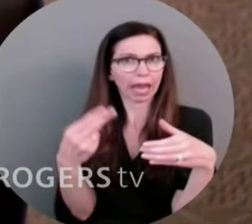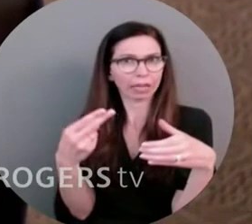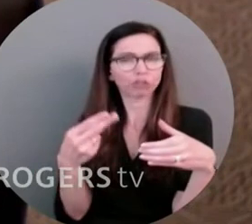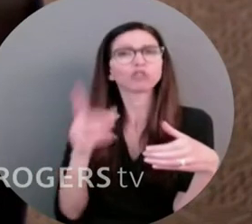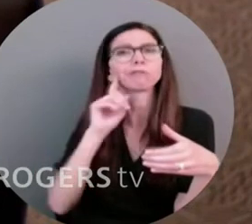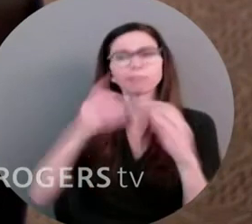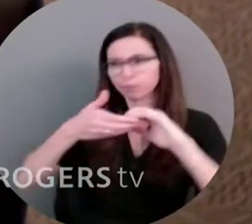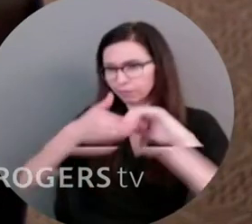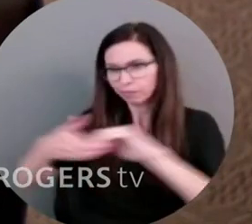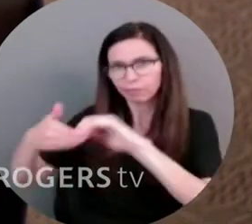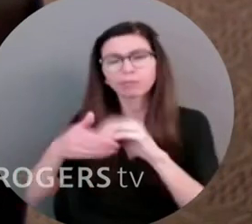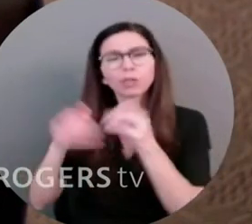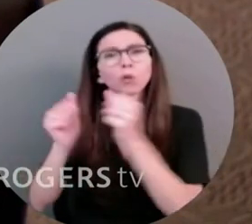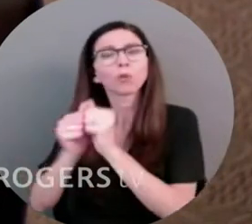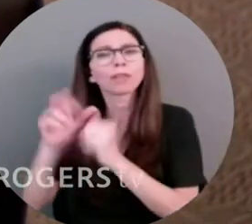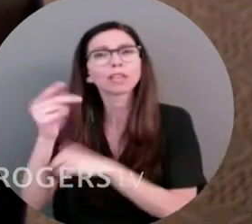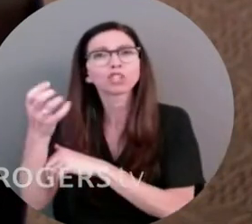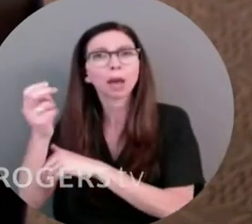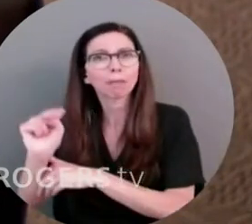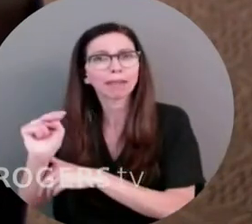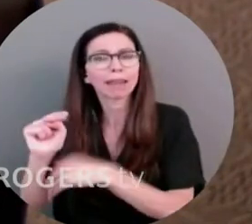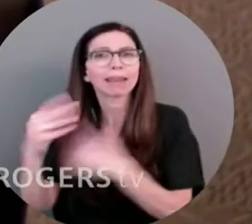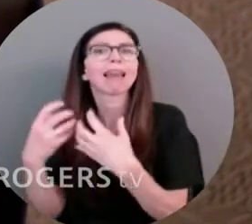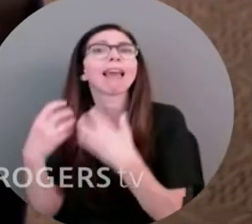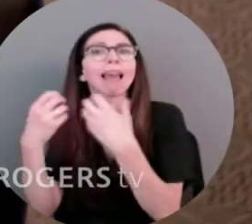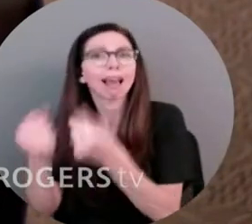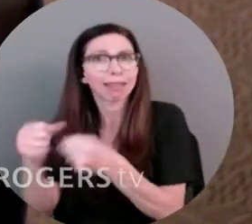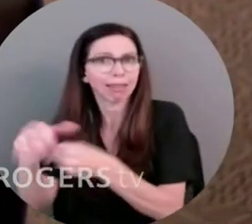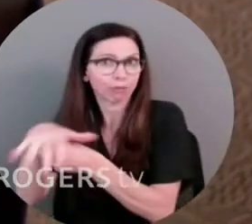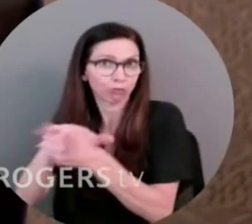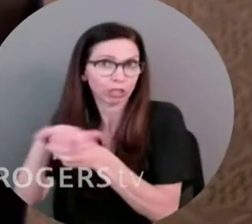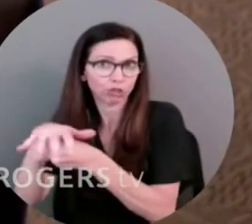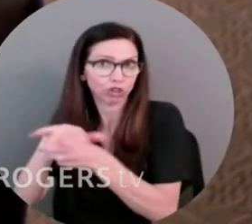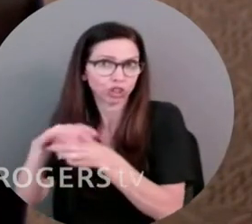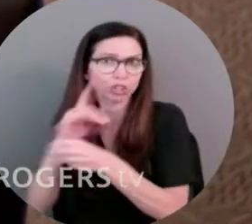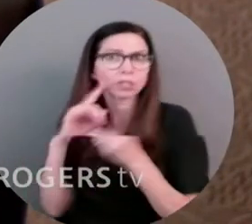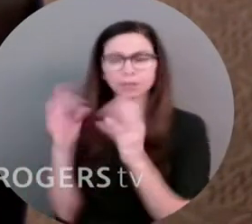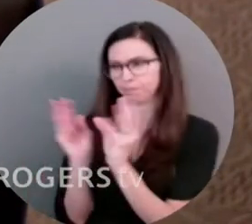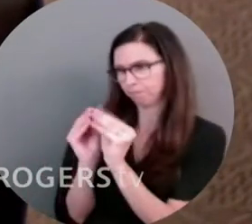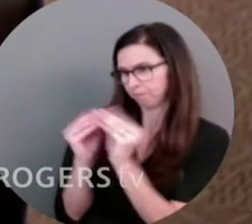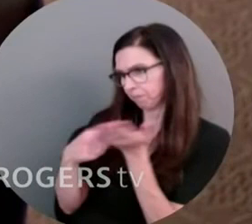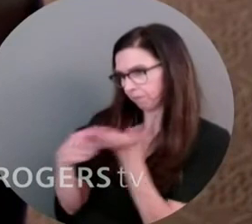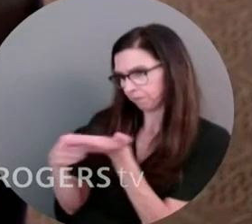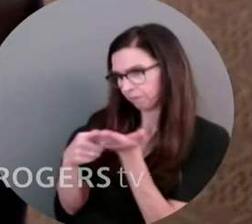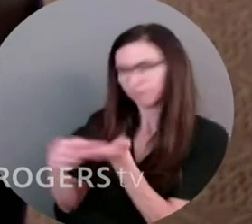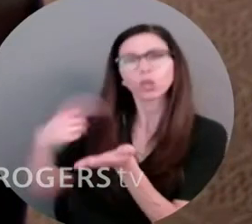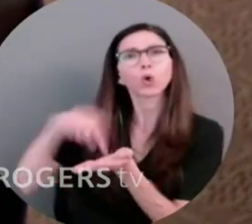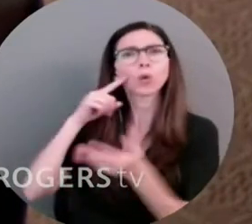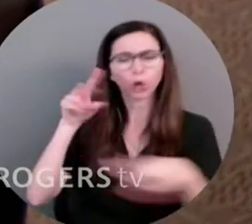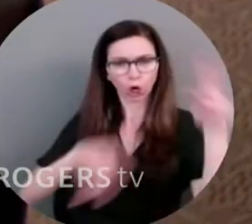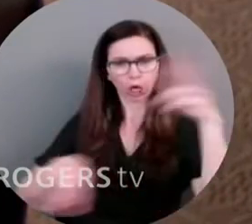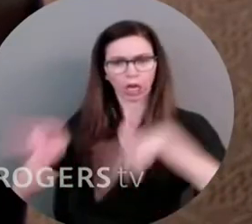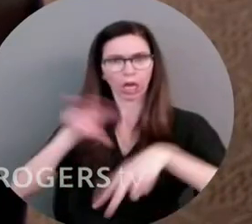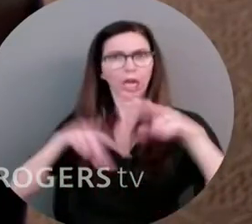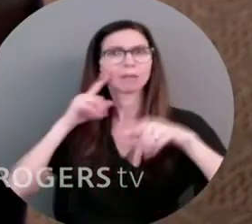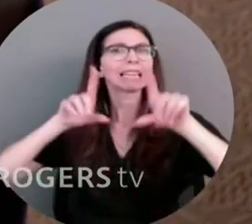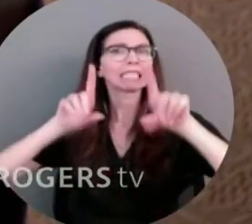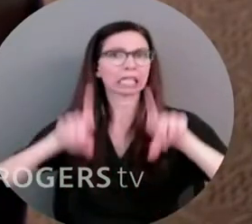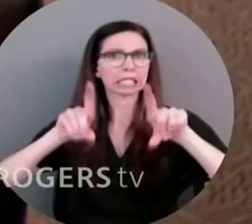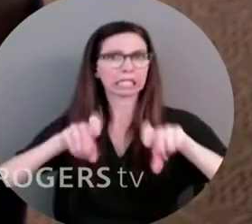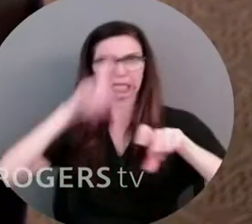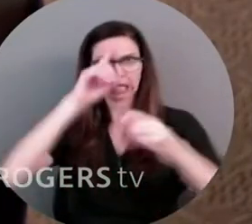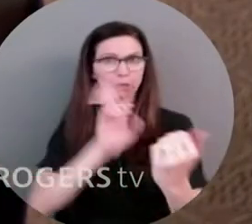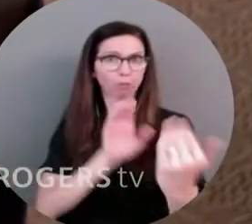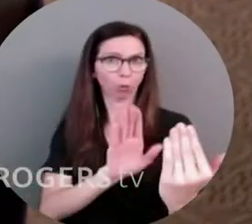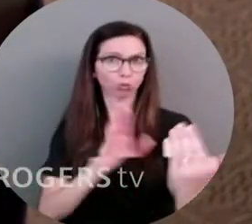Health Region Incident Command, to take an overall look at the testing strategy. There's kind of